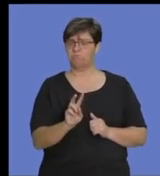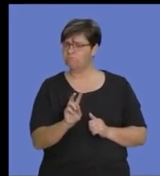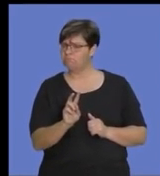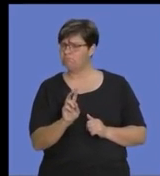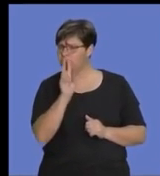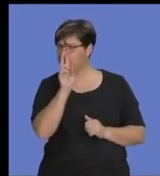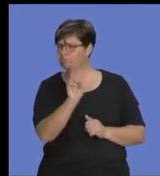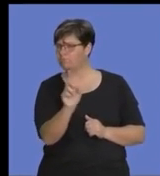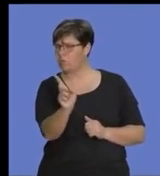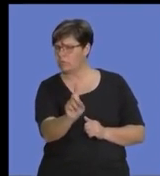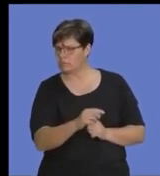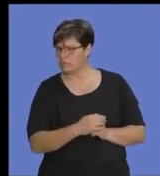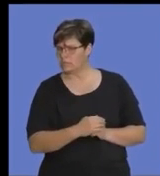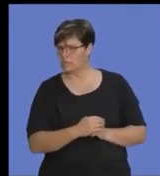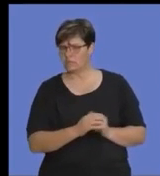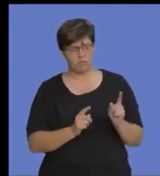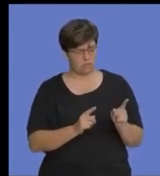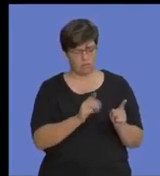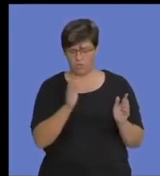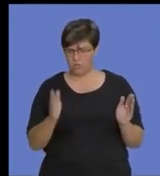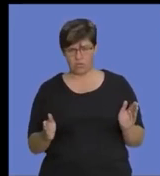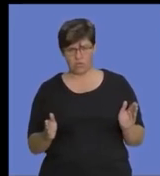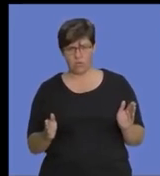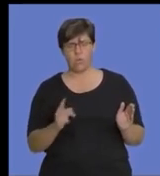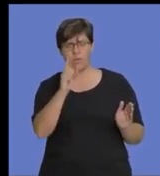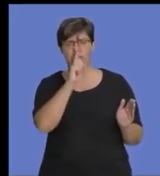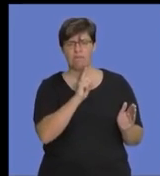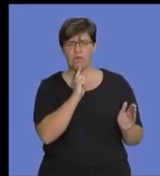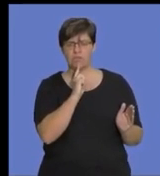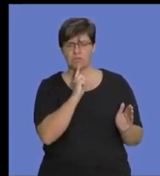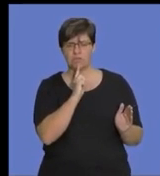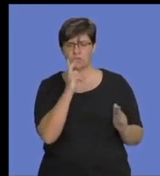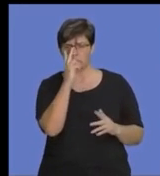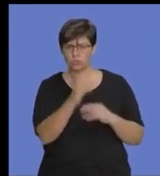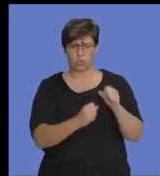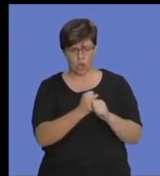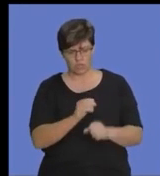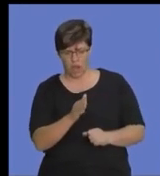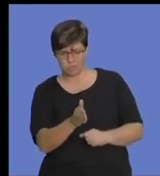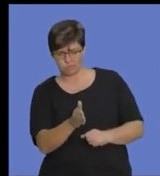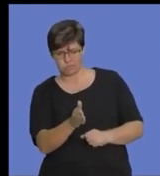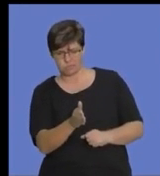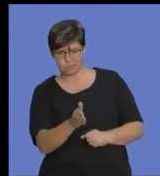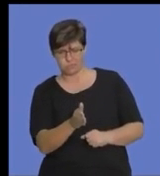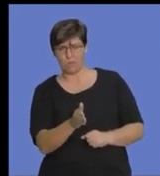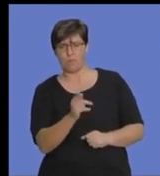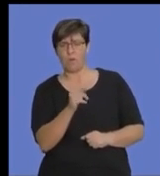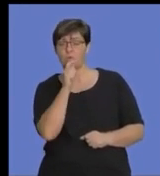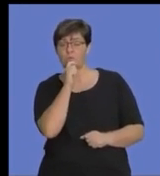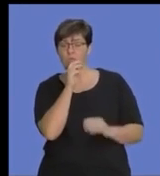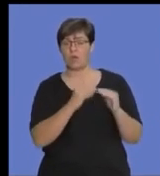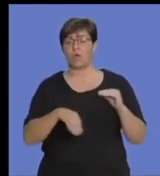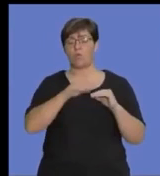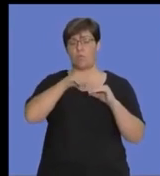that if I wanted to calculate what happens to my 1,000 rand for 2 years, I would then use the